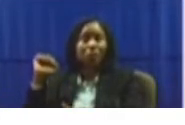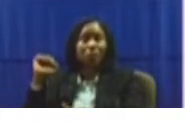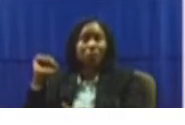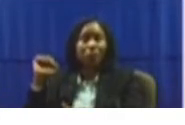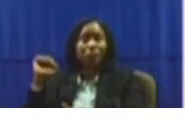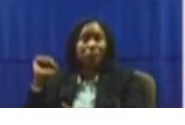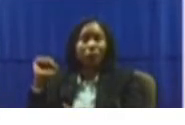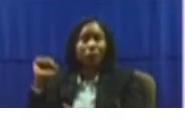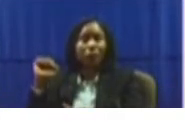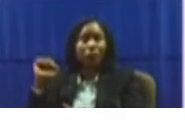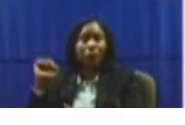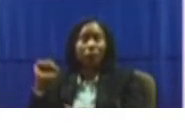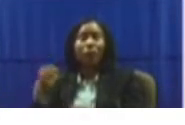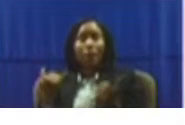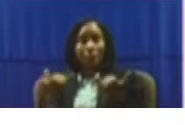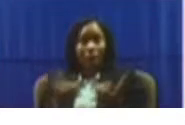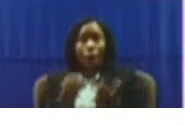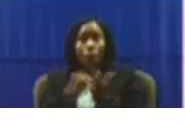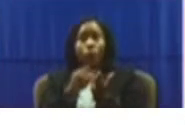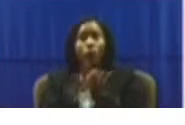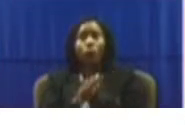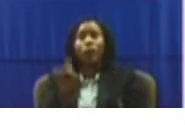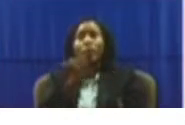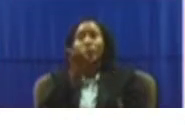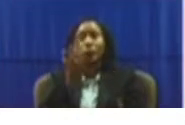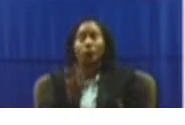I now put the question.